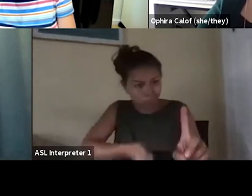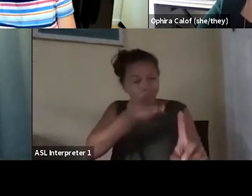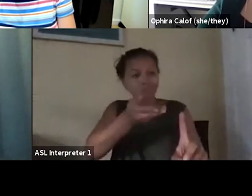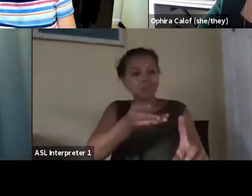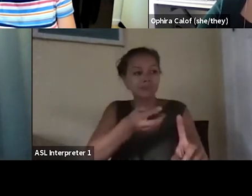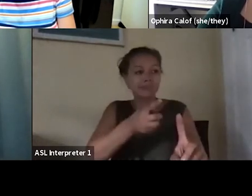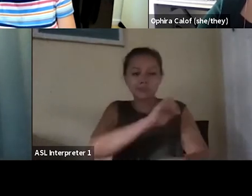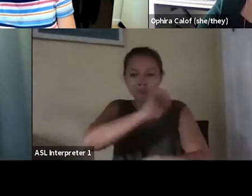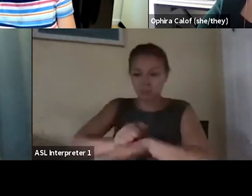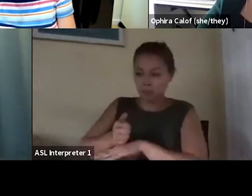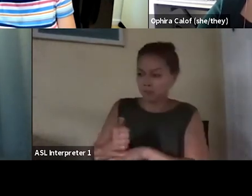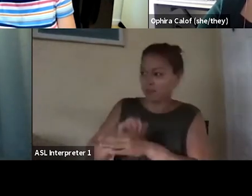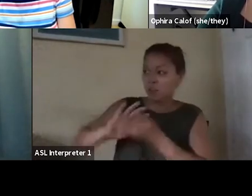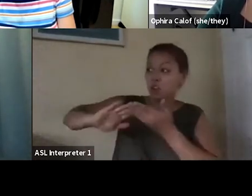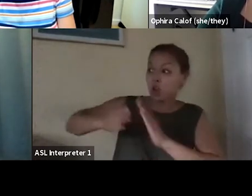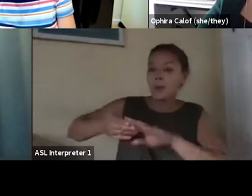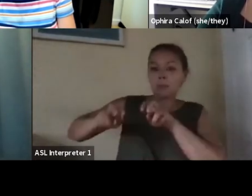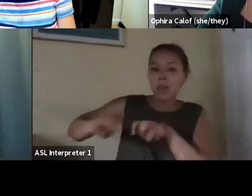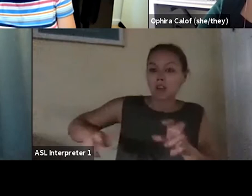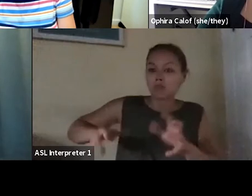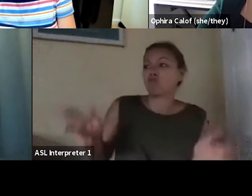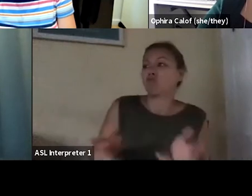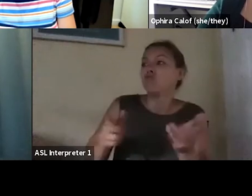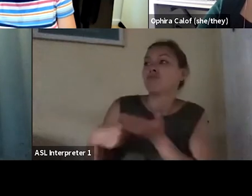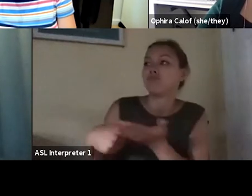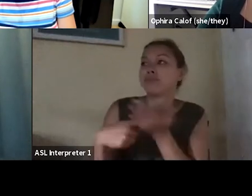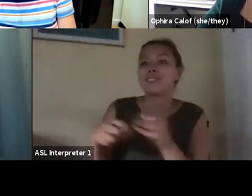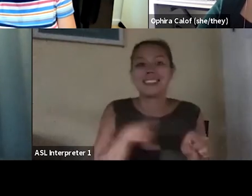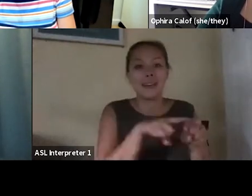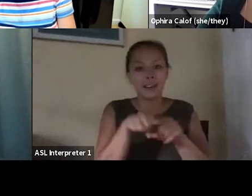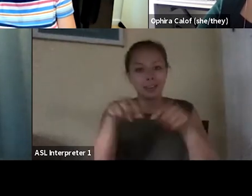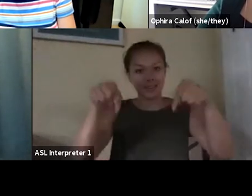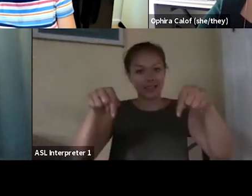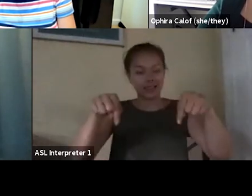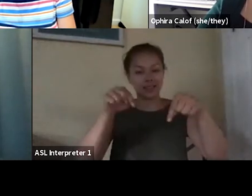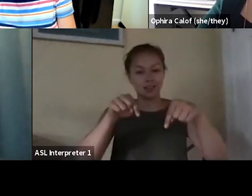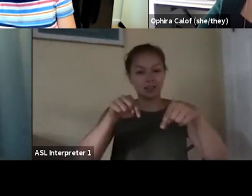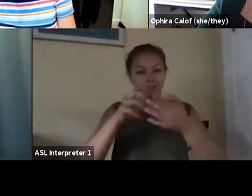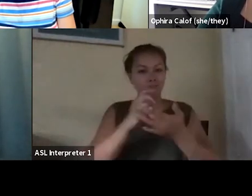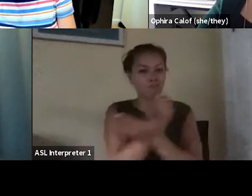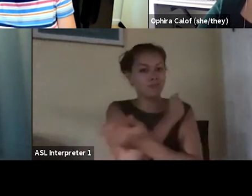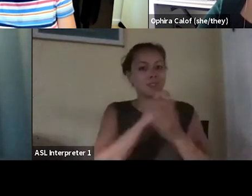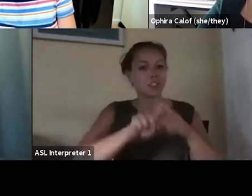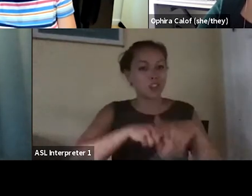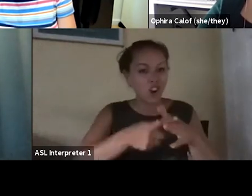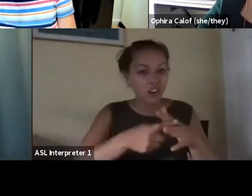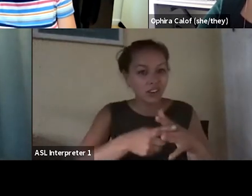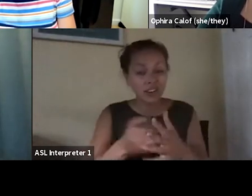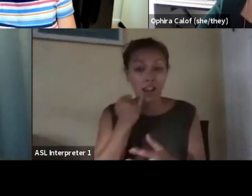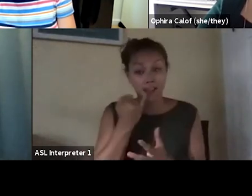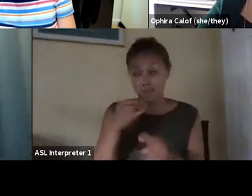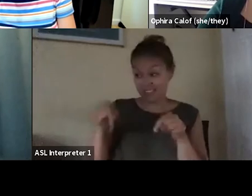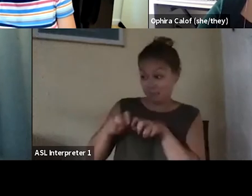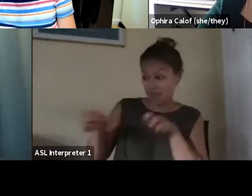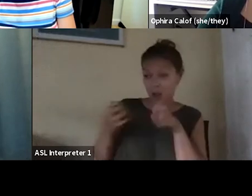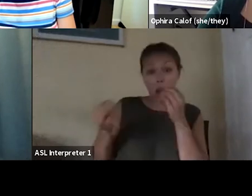a community of diverse people who want their stories to be, you know, told and seen. So yeah, more of this would be great. I'd also say